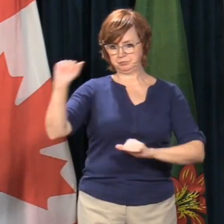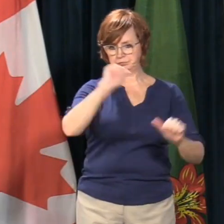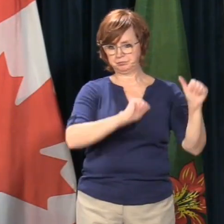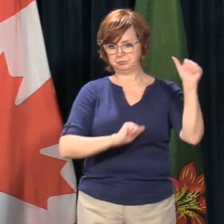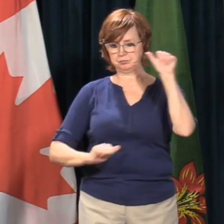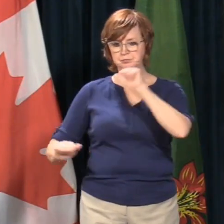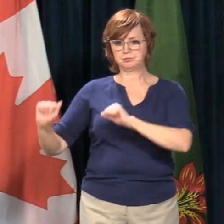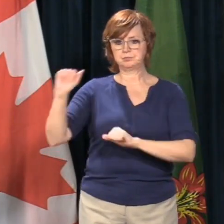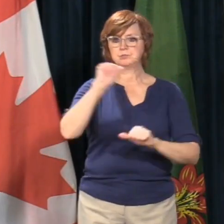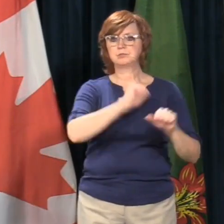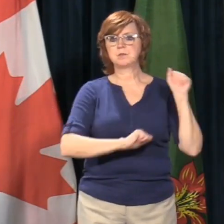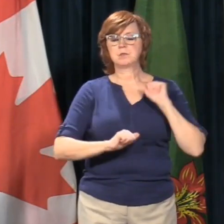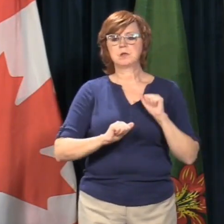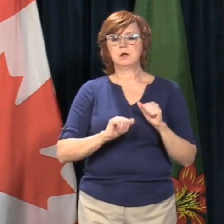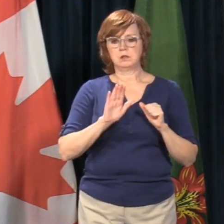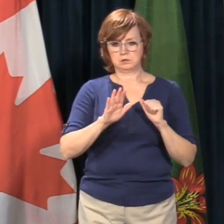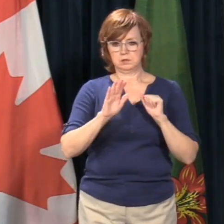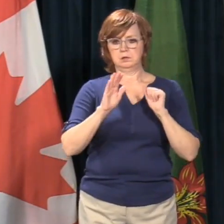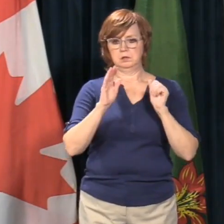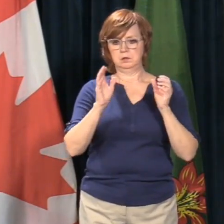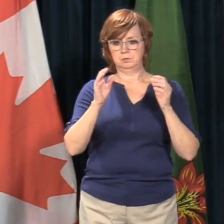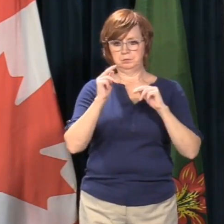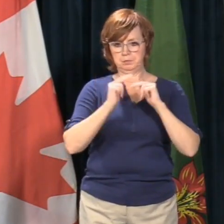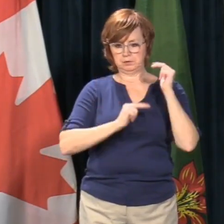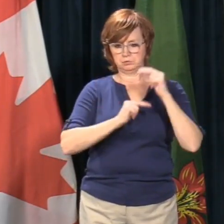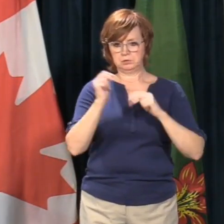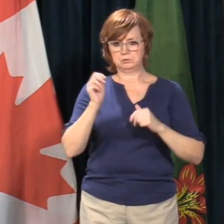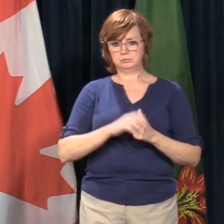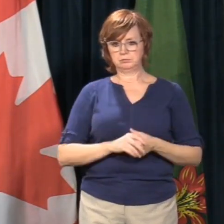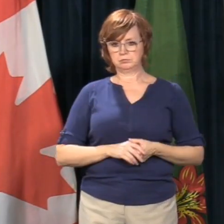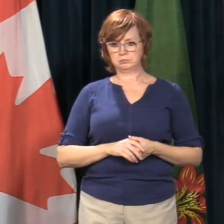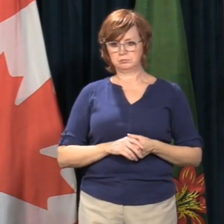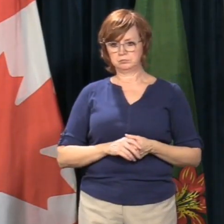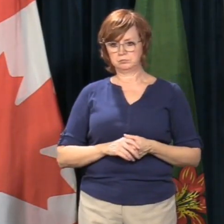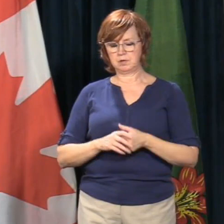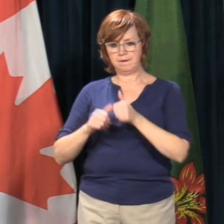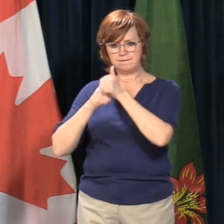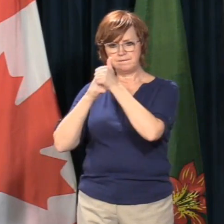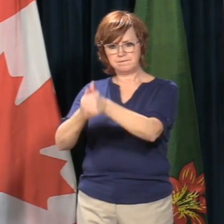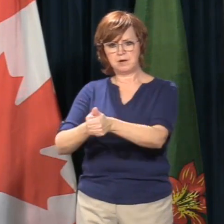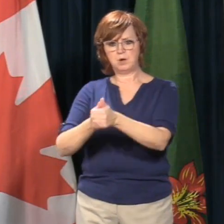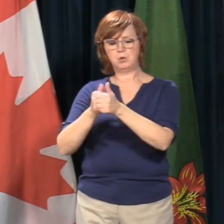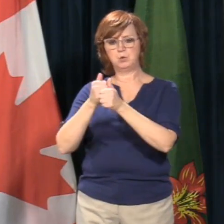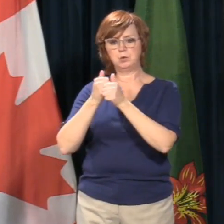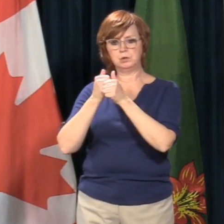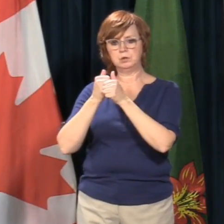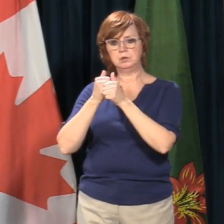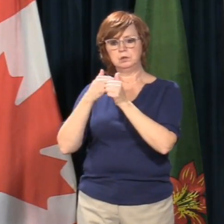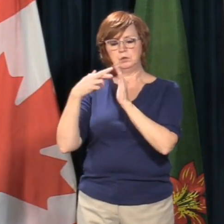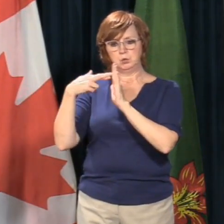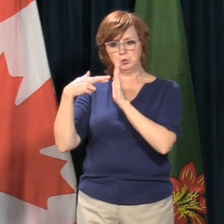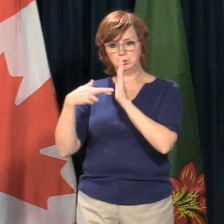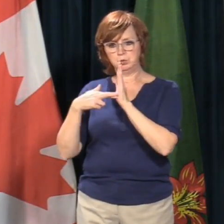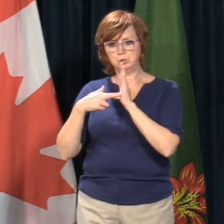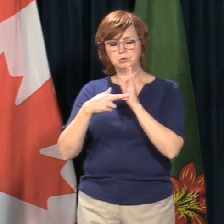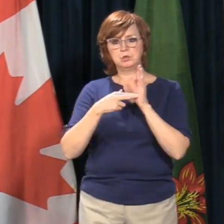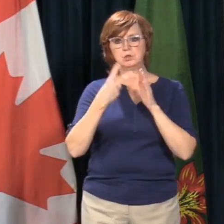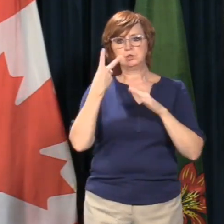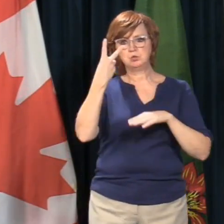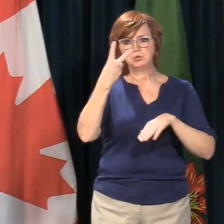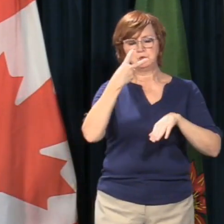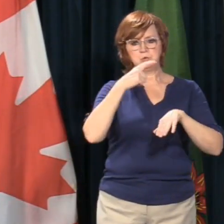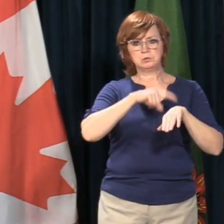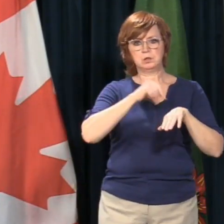environmental disinfection that is done appropriate to the viral infection is done twice daily, and we have